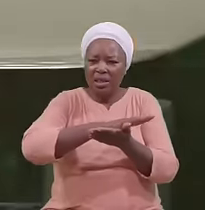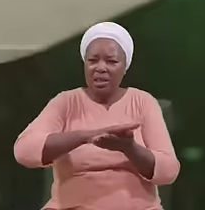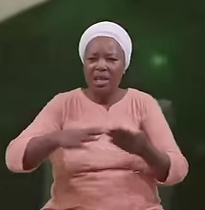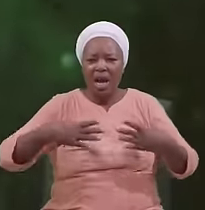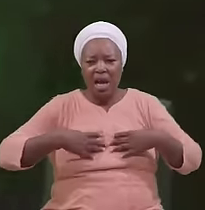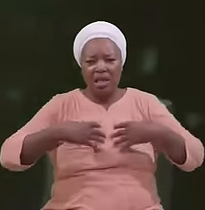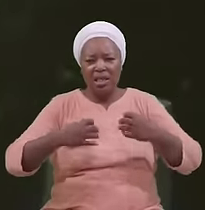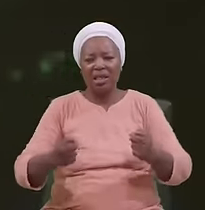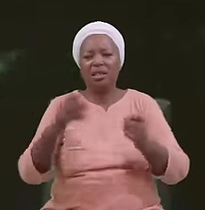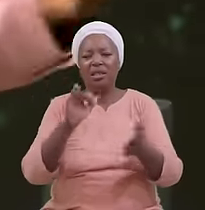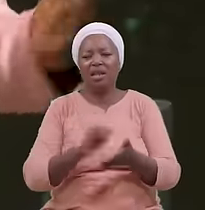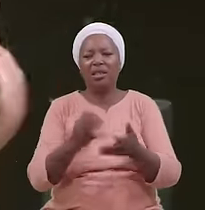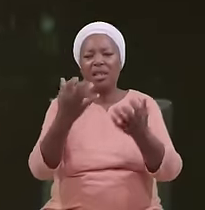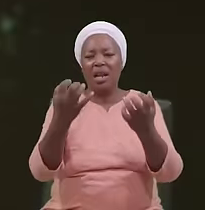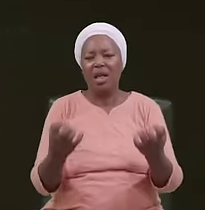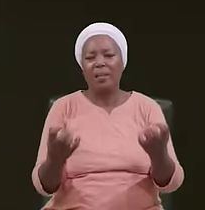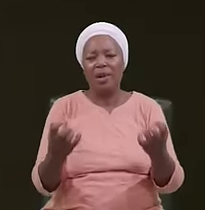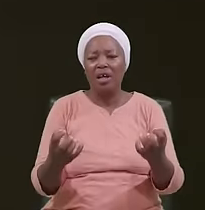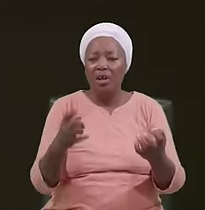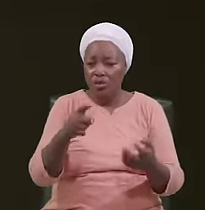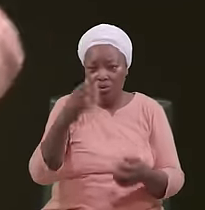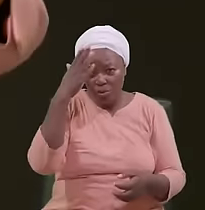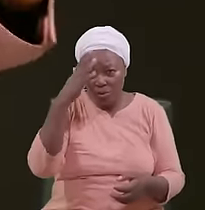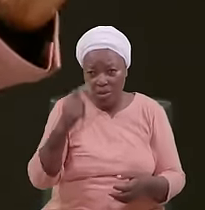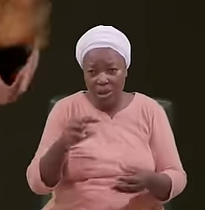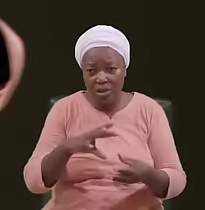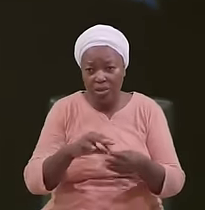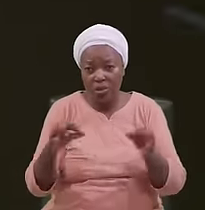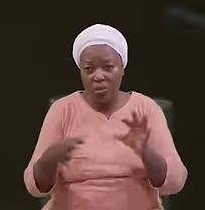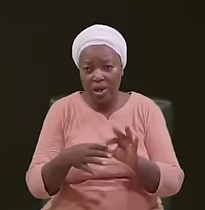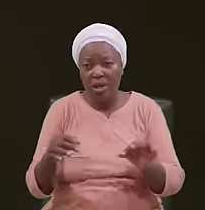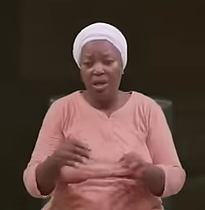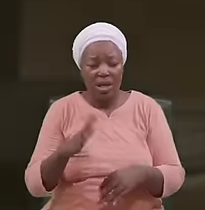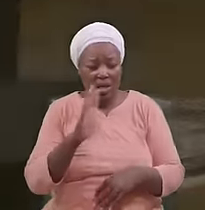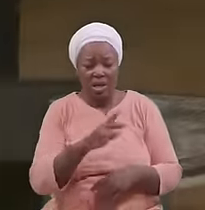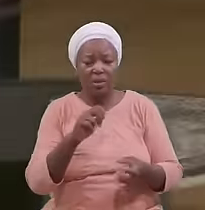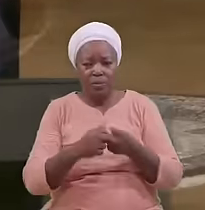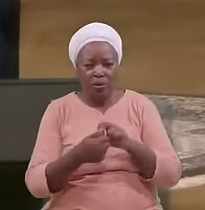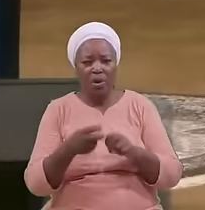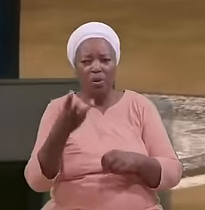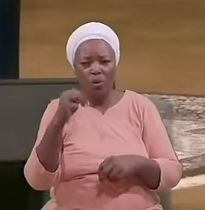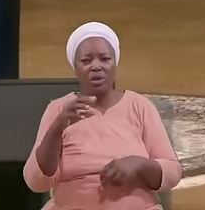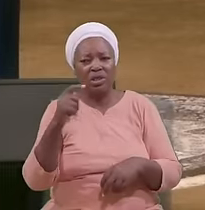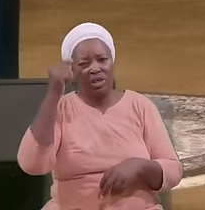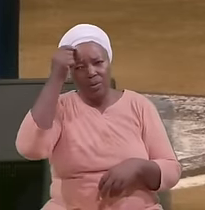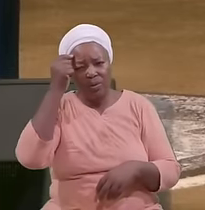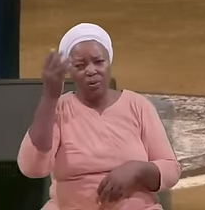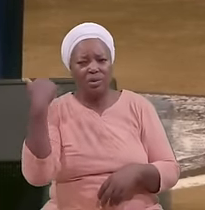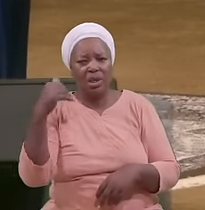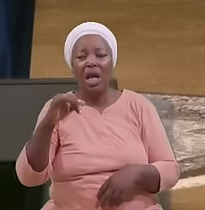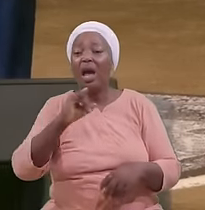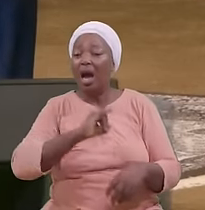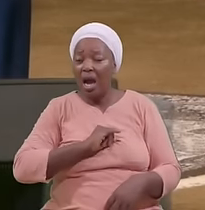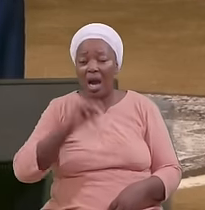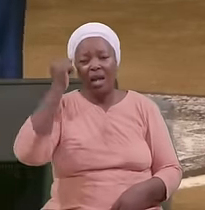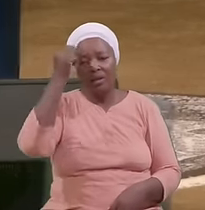the leper. You know the story. His problem was his thought. I thought. Then